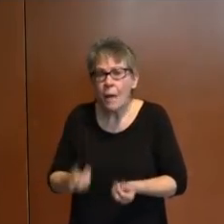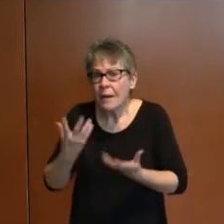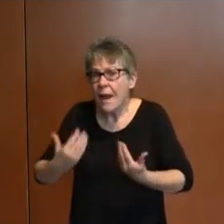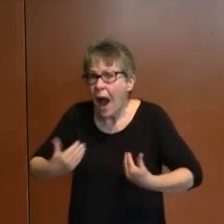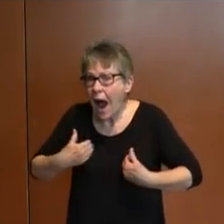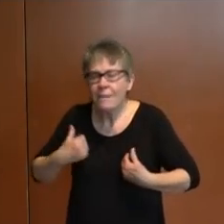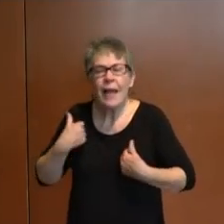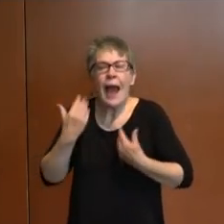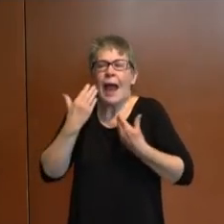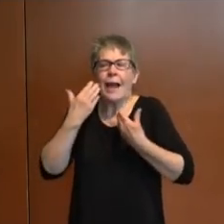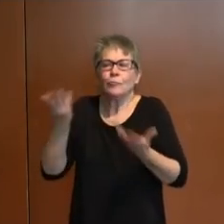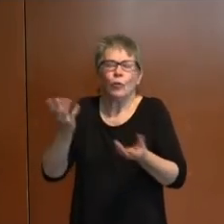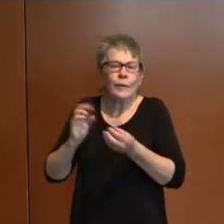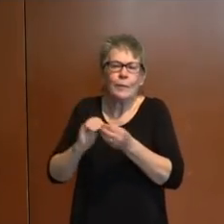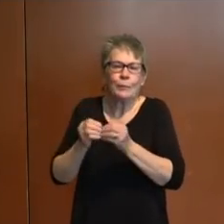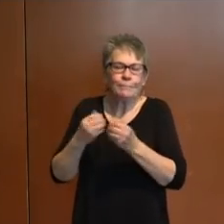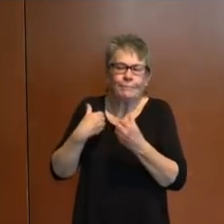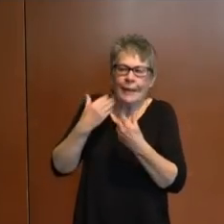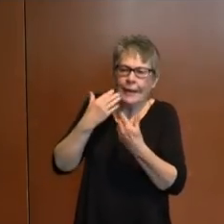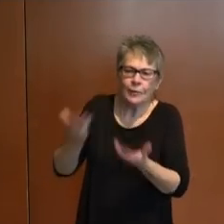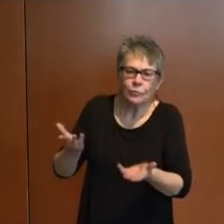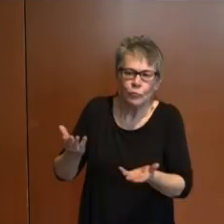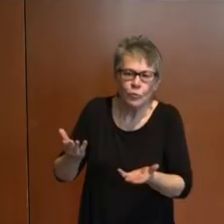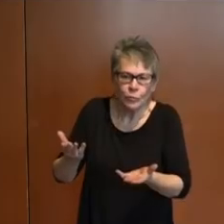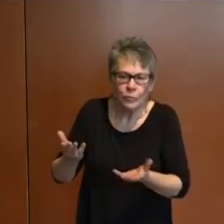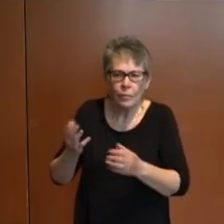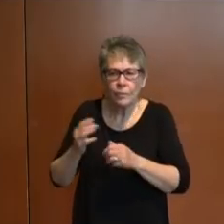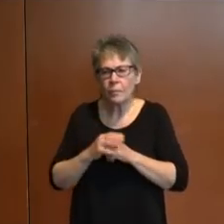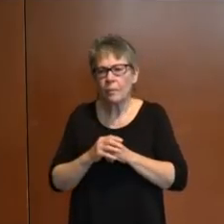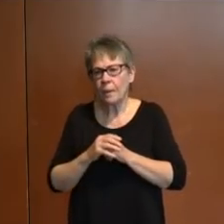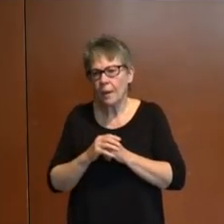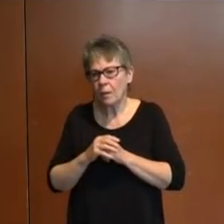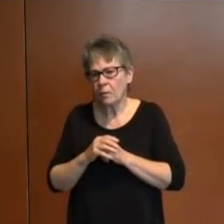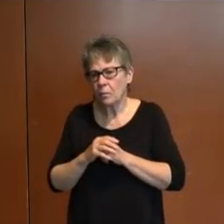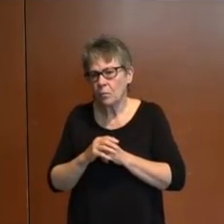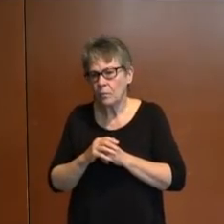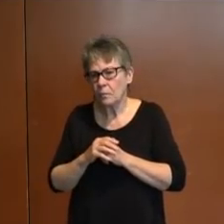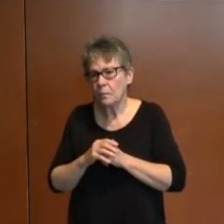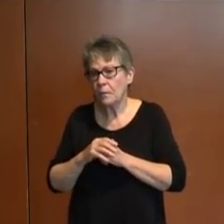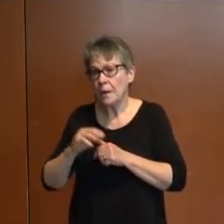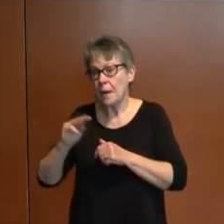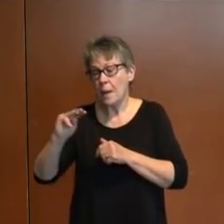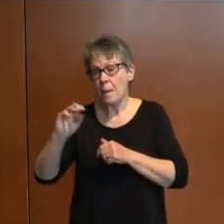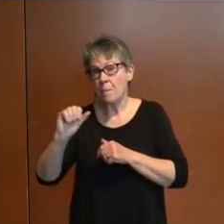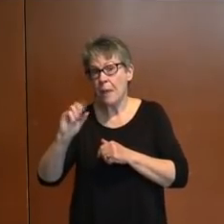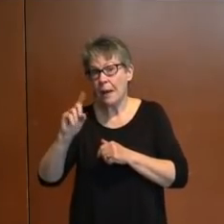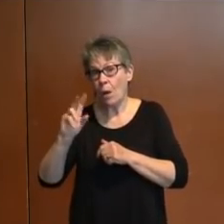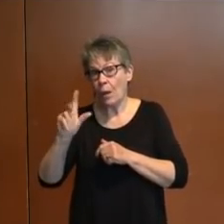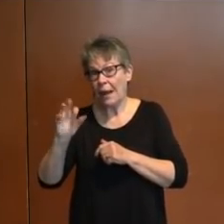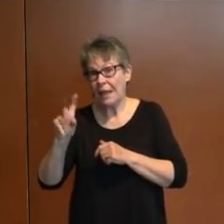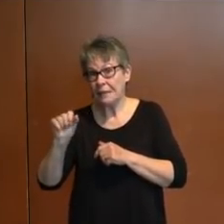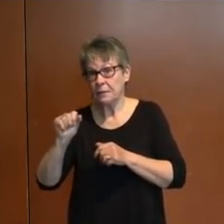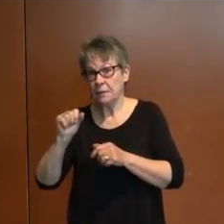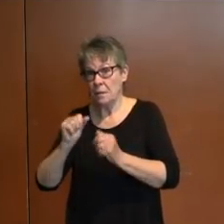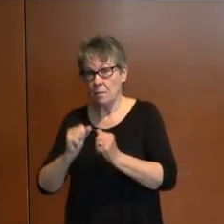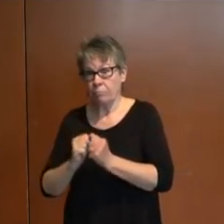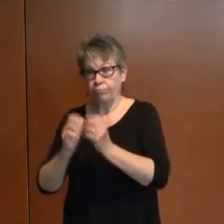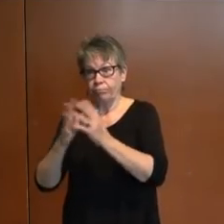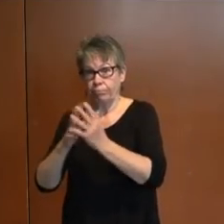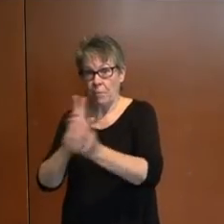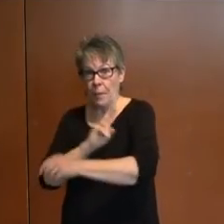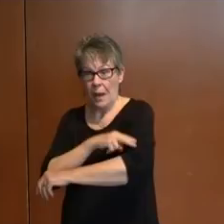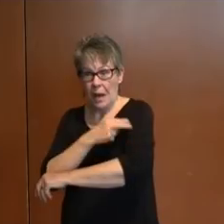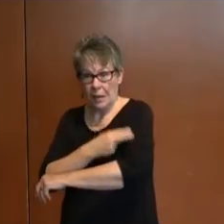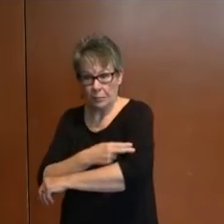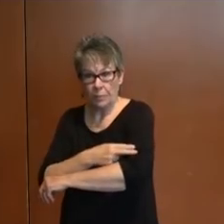will be up before we expect a significant surge. But I do want you to know that we're very concerned about critical care right